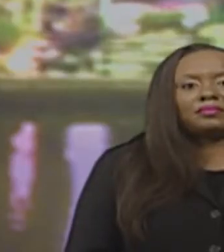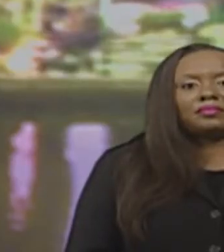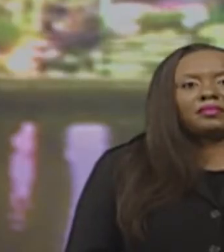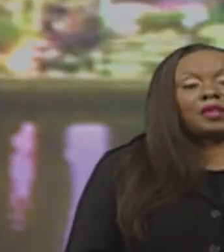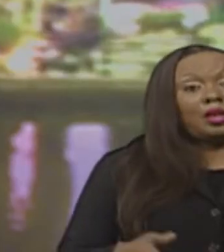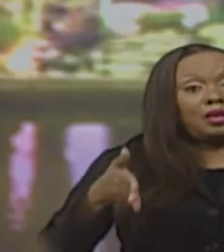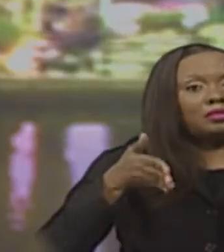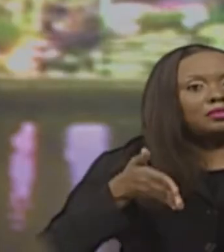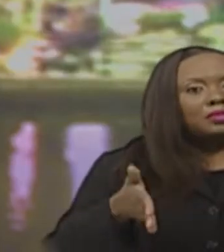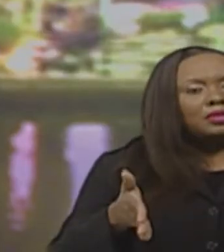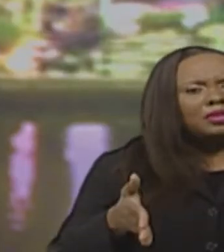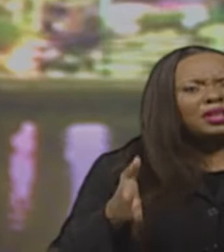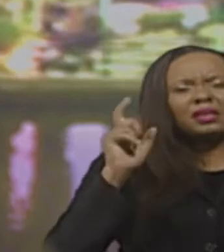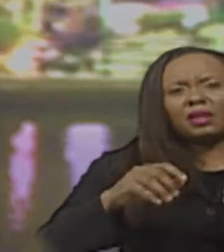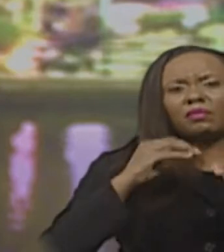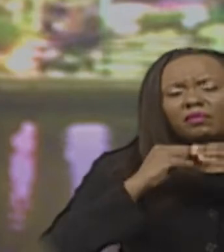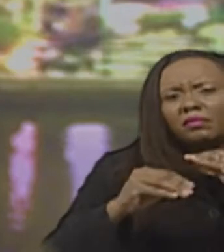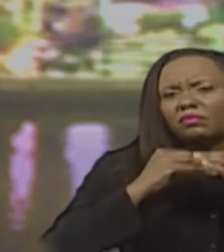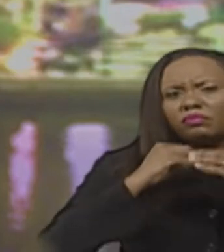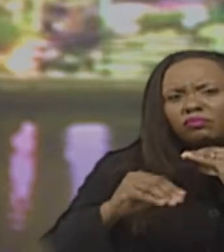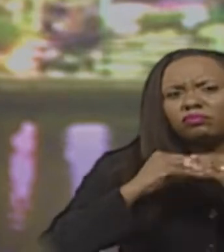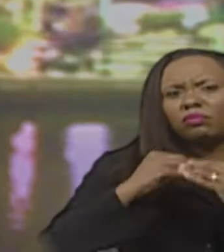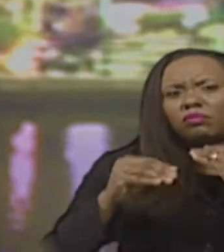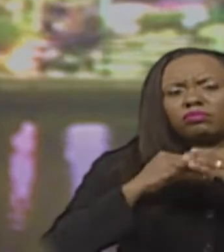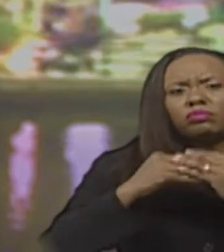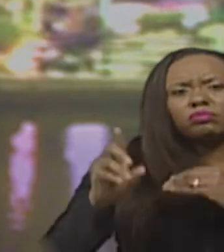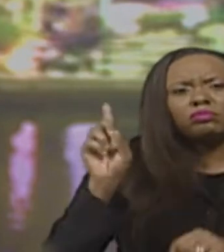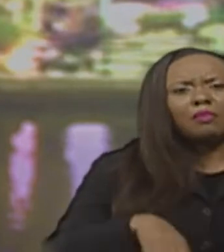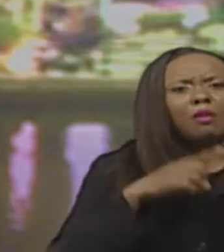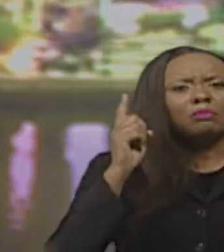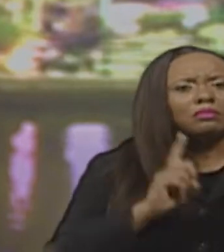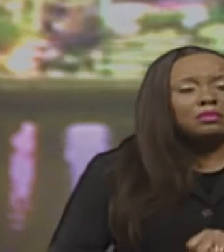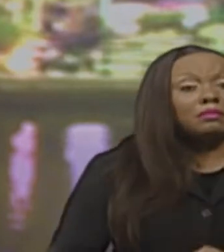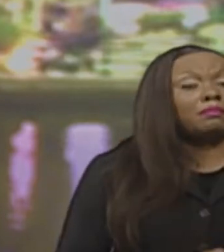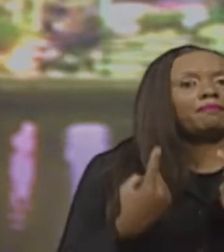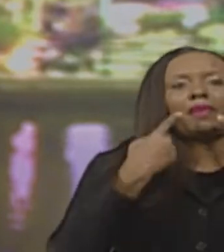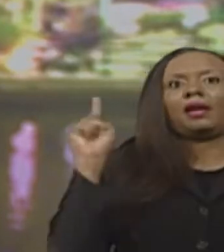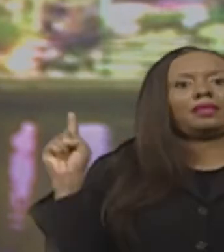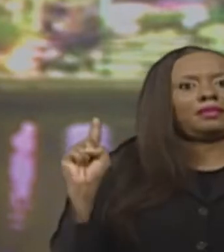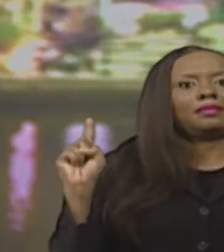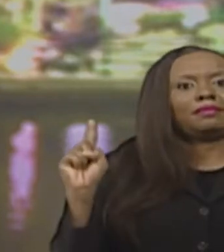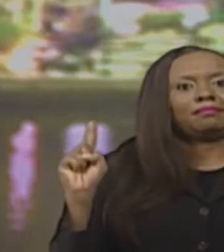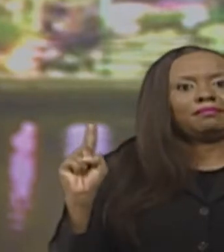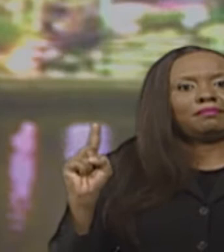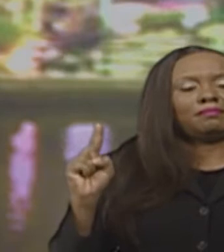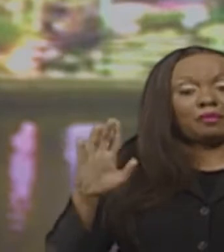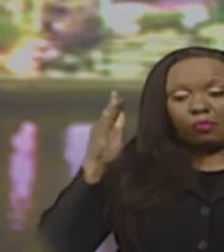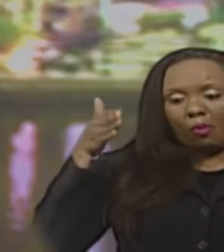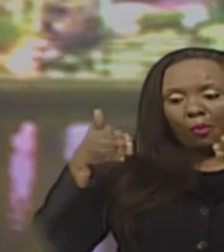A road which residents say has been in dire need of repairs for decades is finally receiving some much-needed